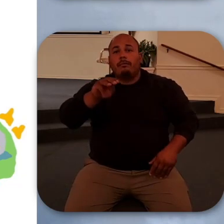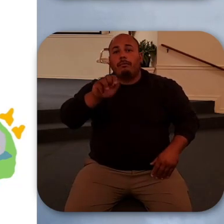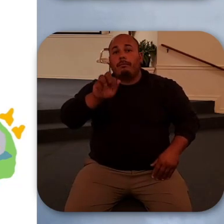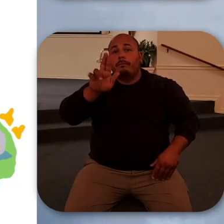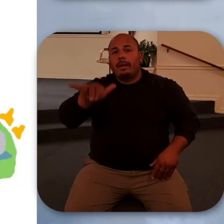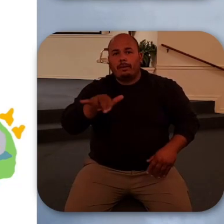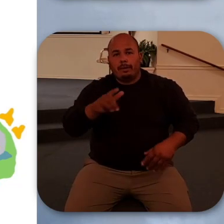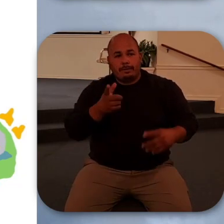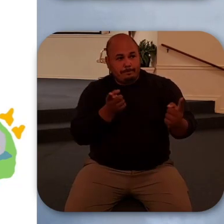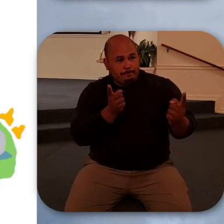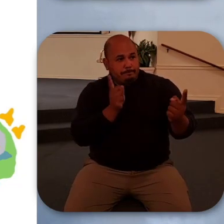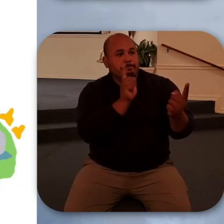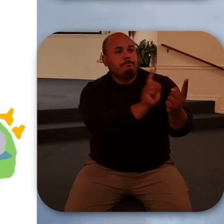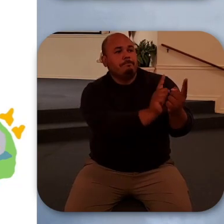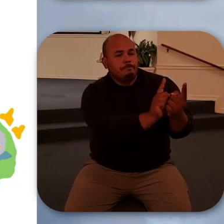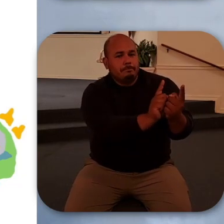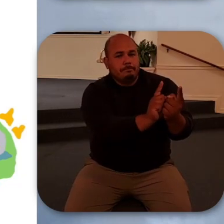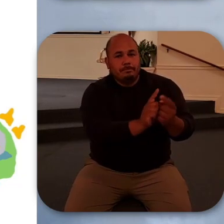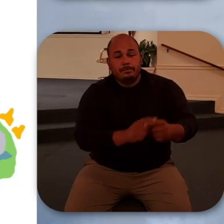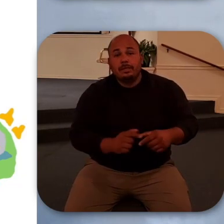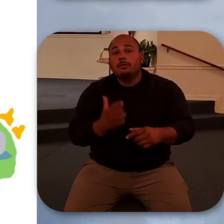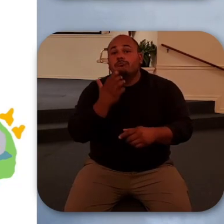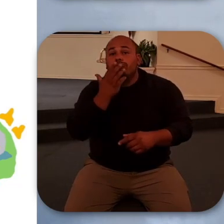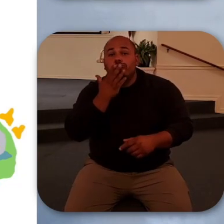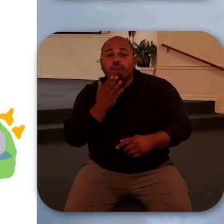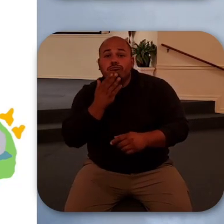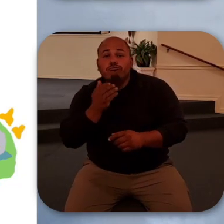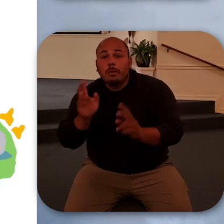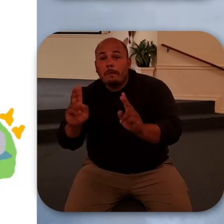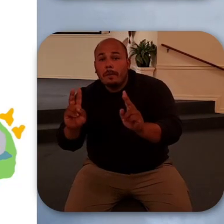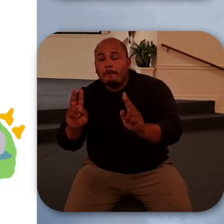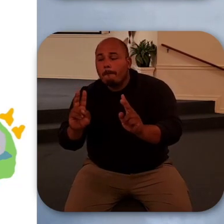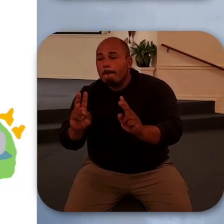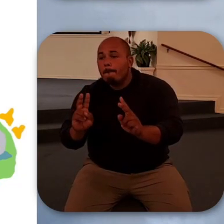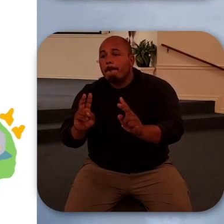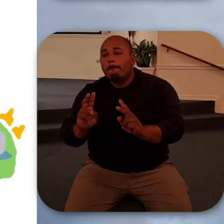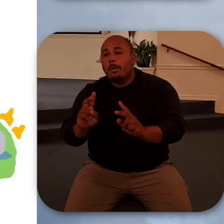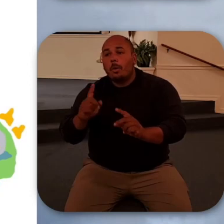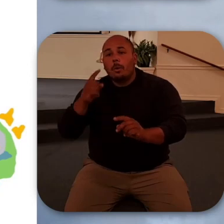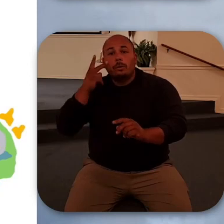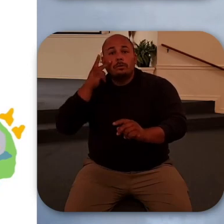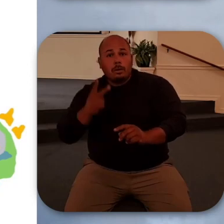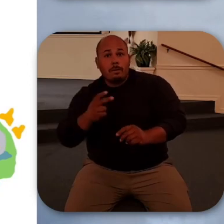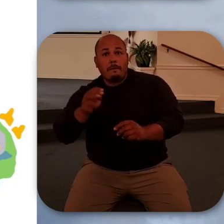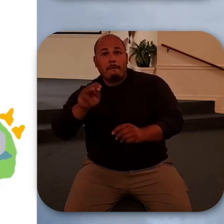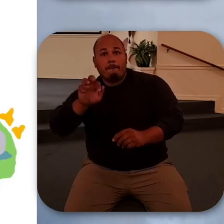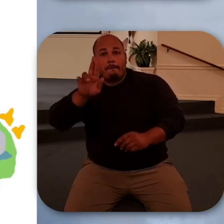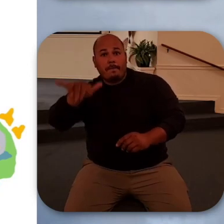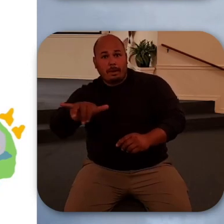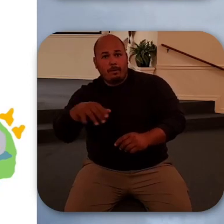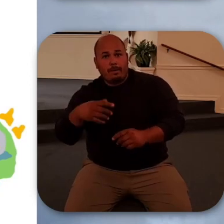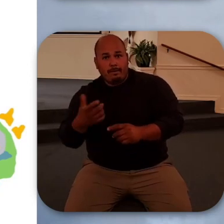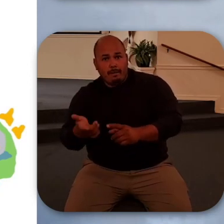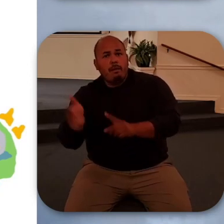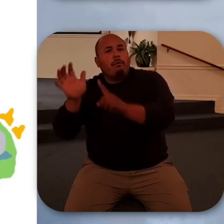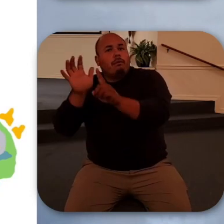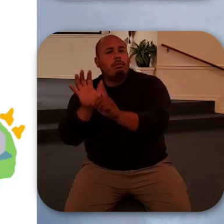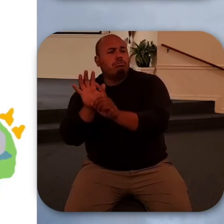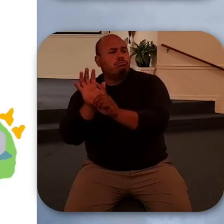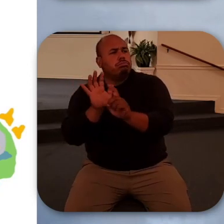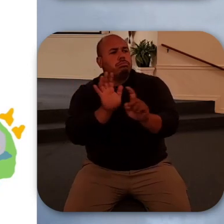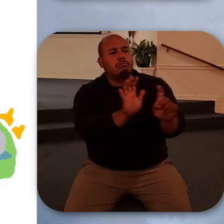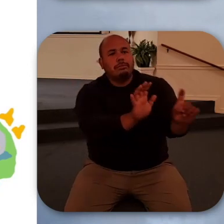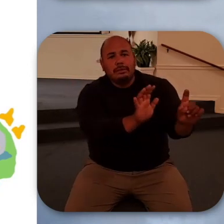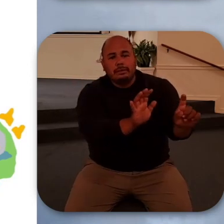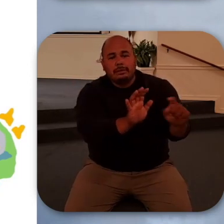When the Jews who had been with Mary in the house, comforting her, noticed how quickly she got up and went out, they followed her, supposing she was going to the